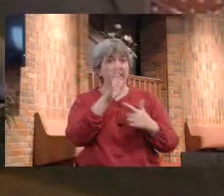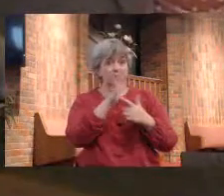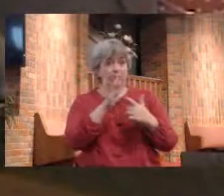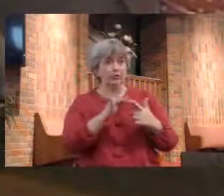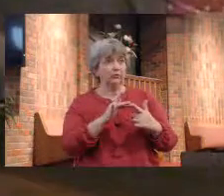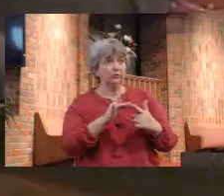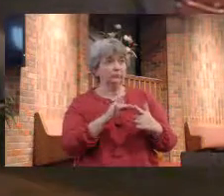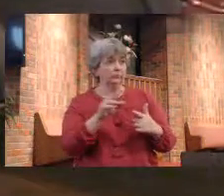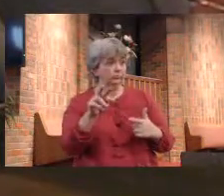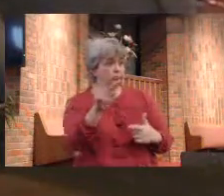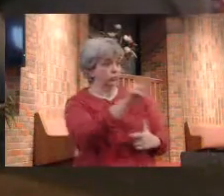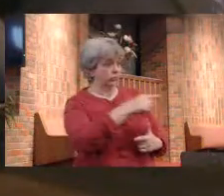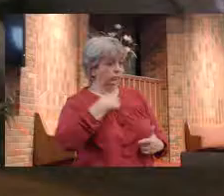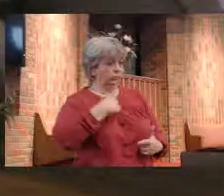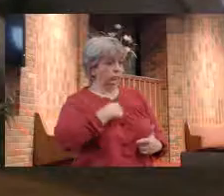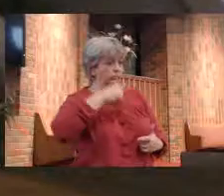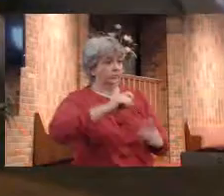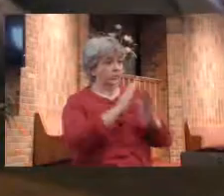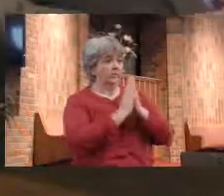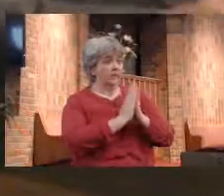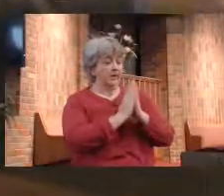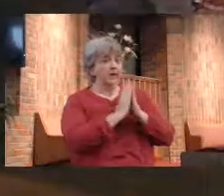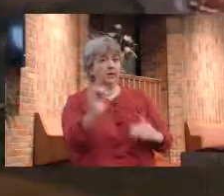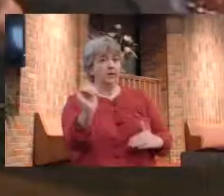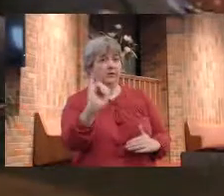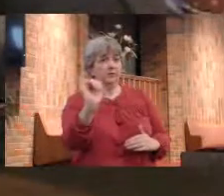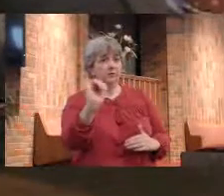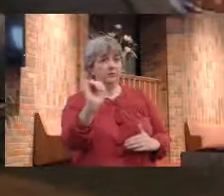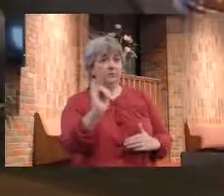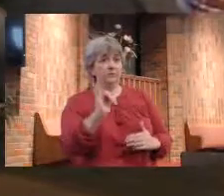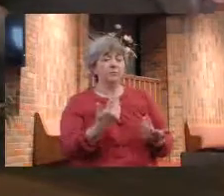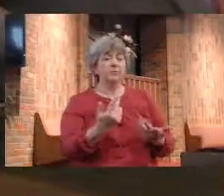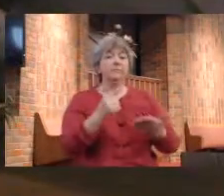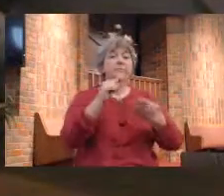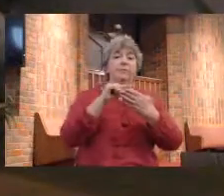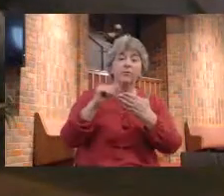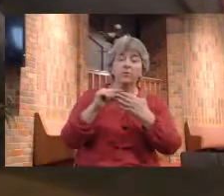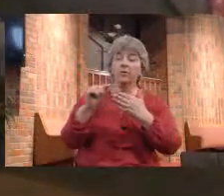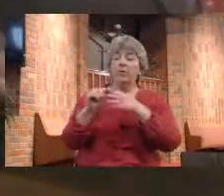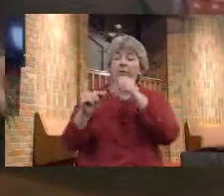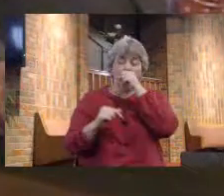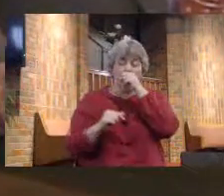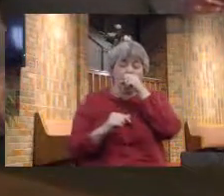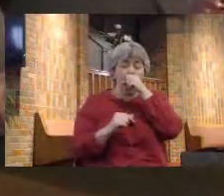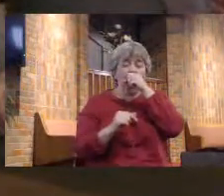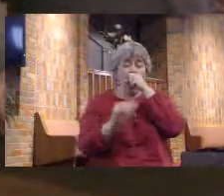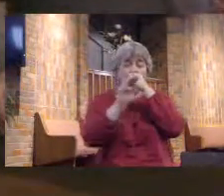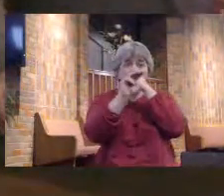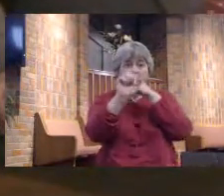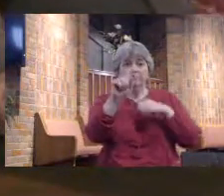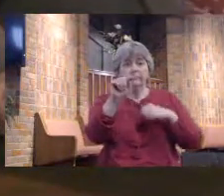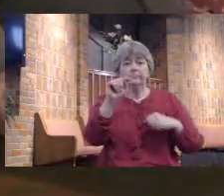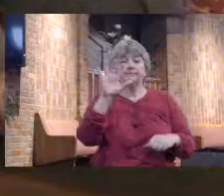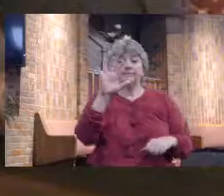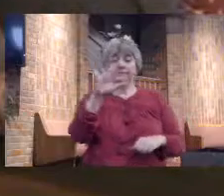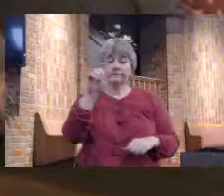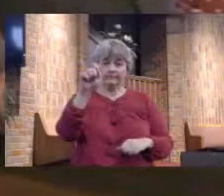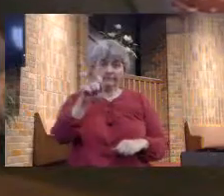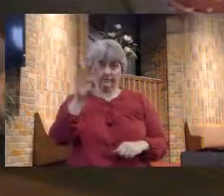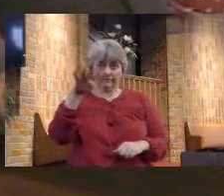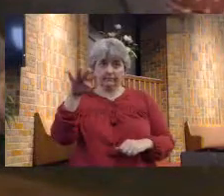us to pray. And then we would look to other discussions. For example, in Matthew chapter 5, verse